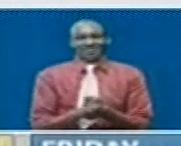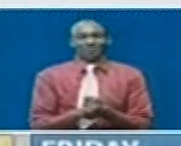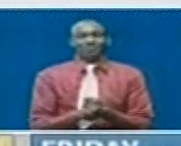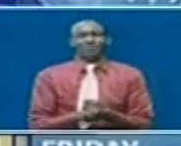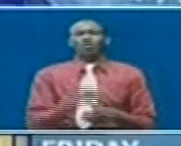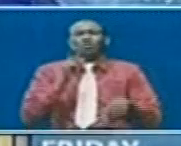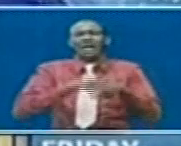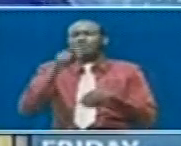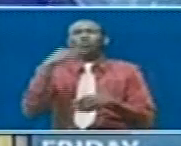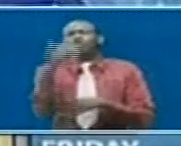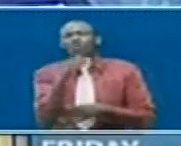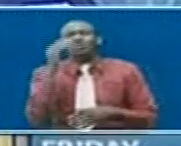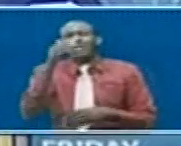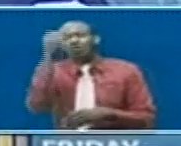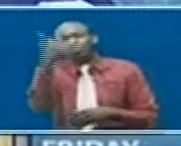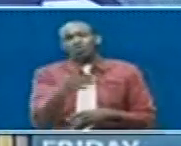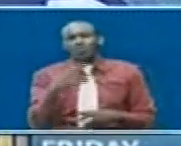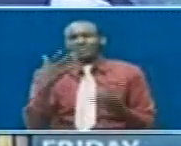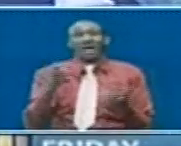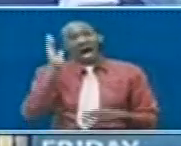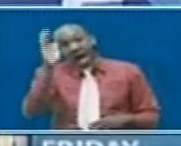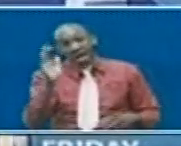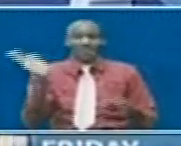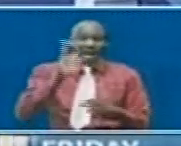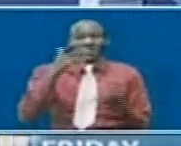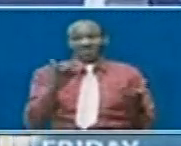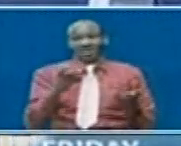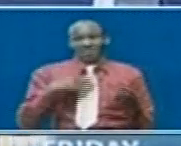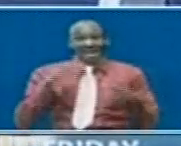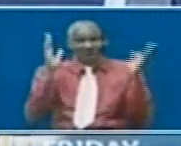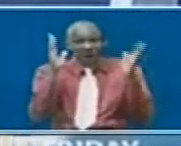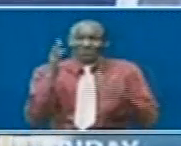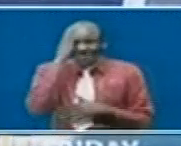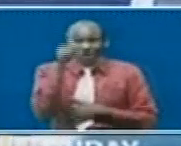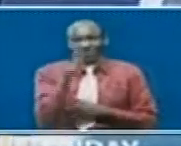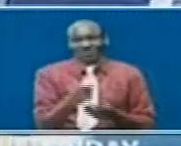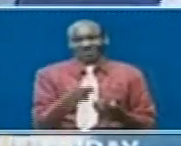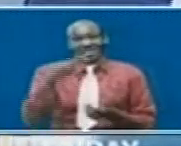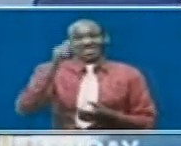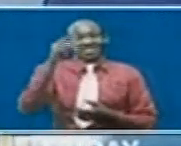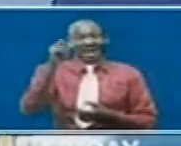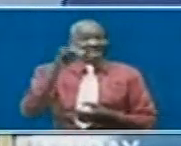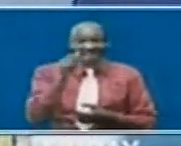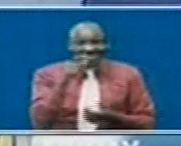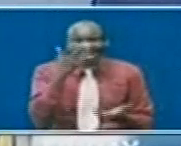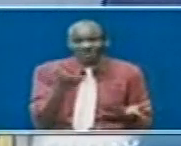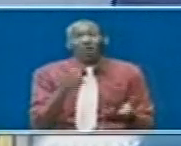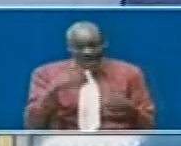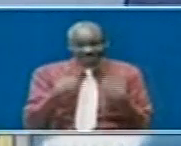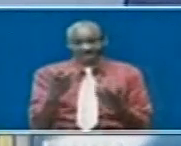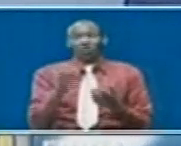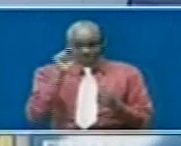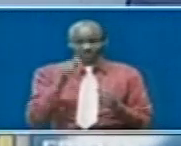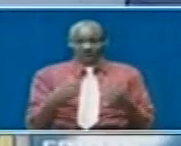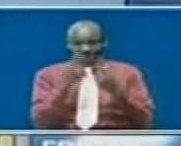So when they stop you, usually it's usually just for hi, bye, never to say, oh my gosh, you lie. Have you ever gotten one of those? No, I haven't actually. Do you want to